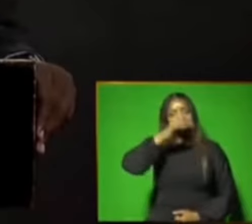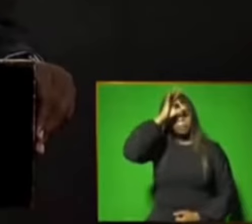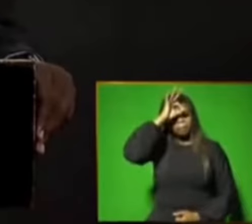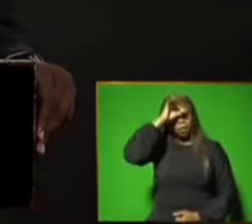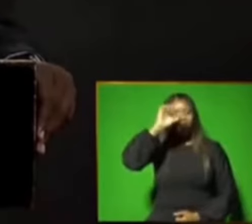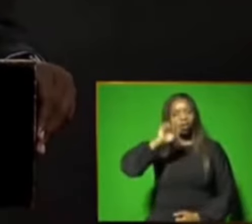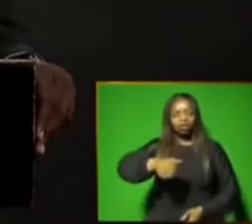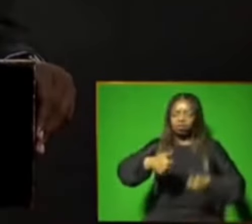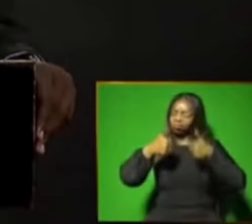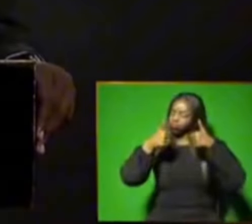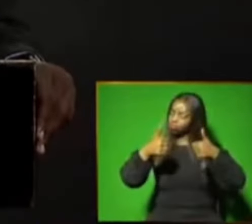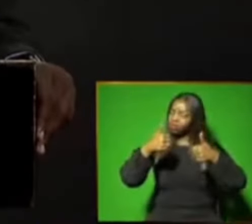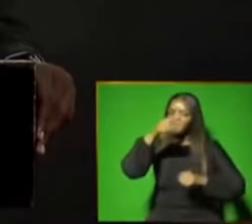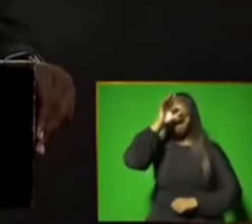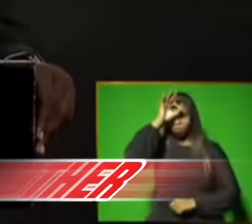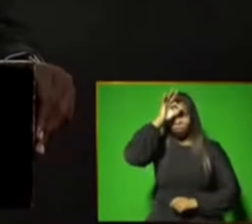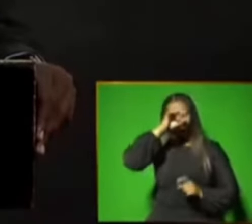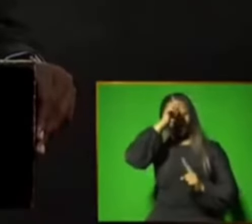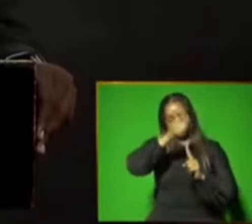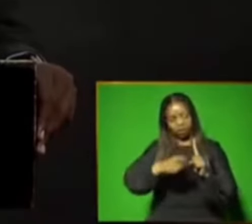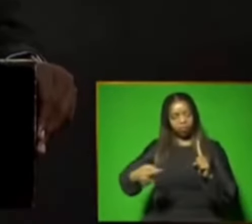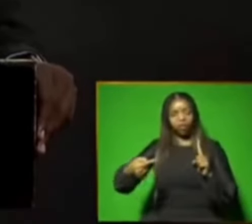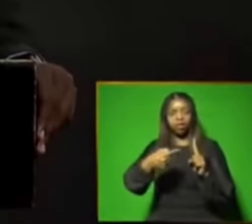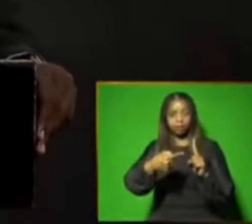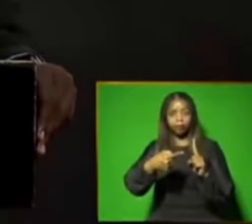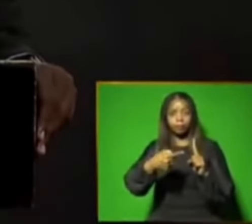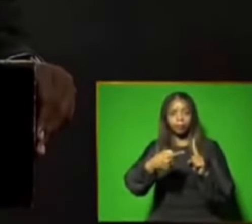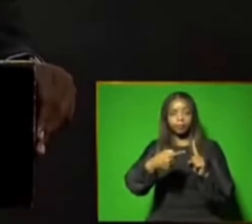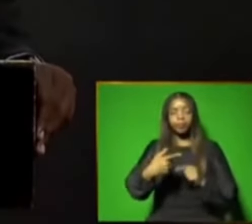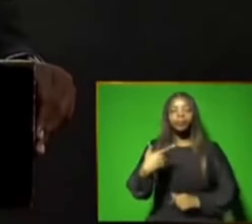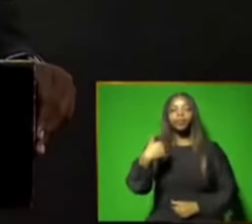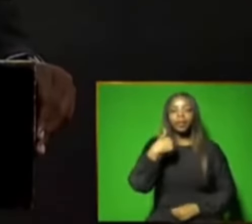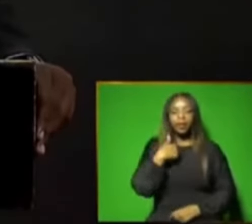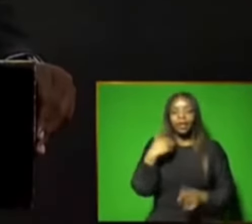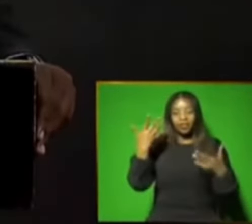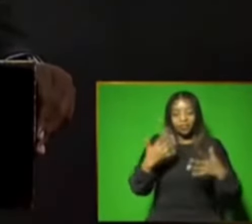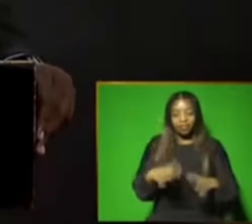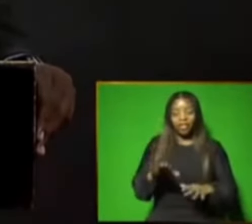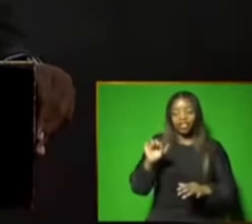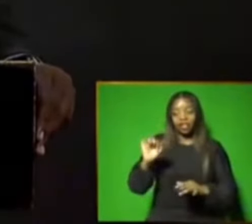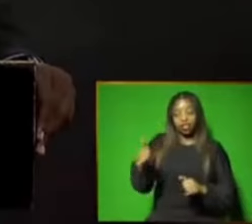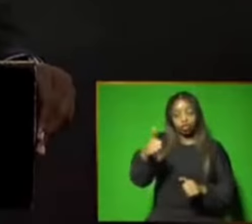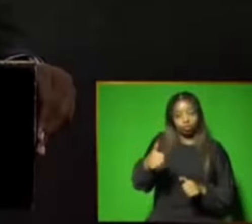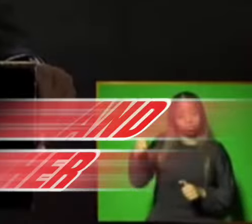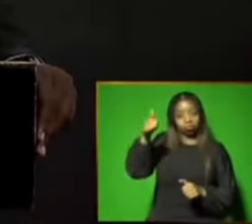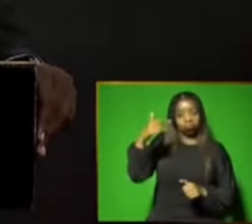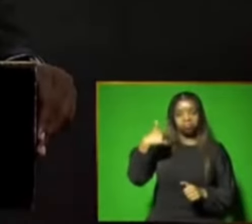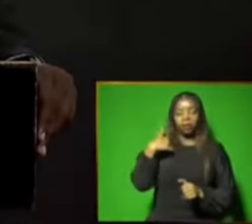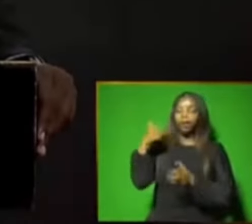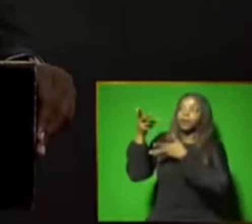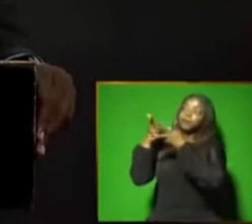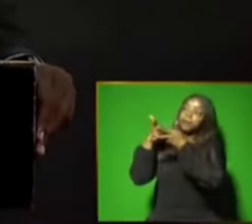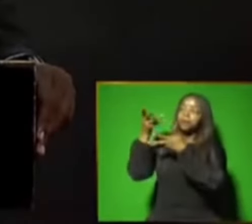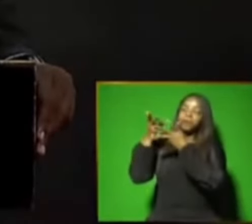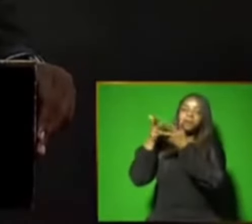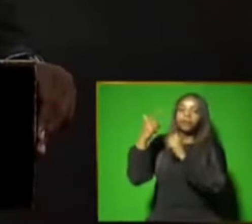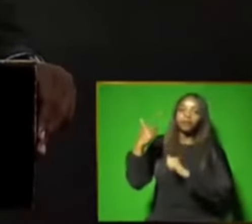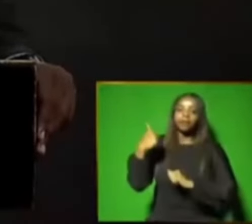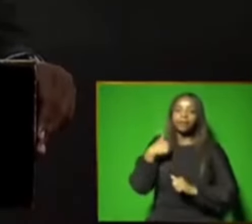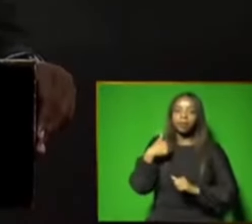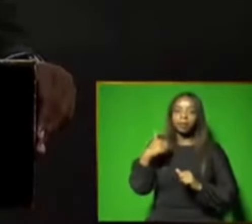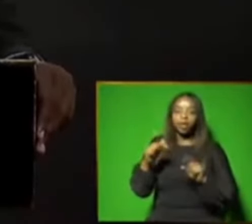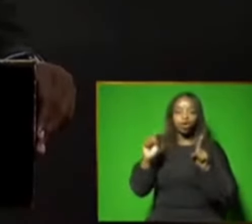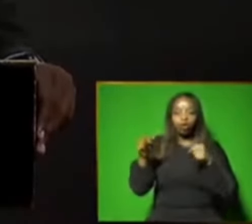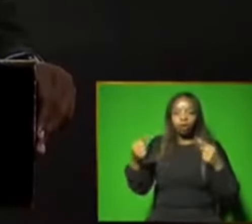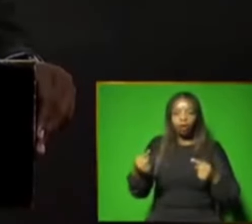good policeman. Ke boletse le kgono wa hao. And nka se ke ka ema